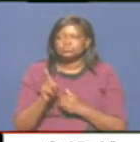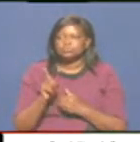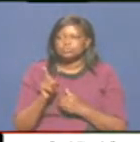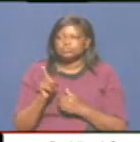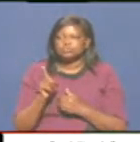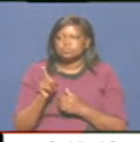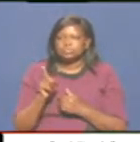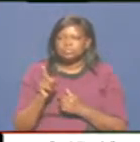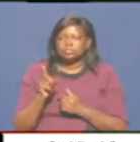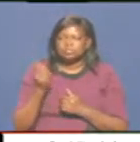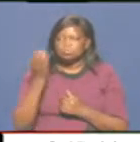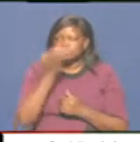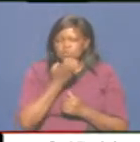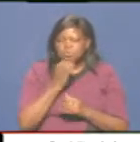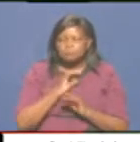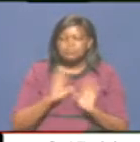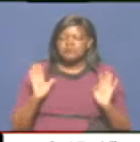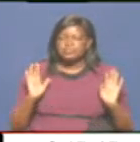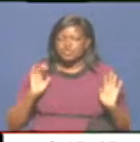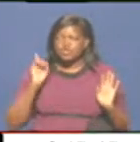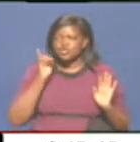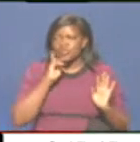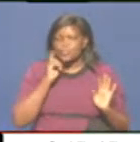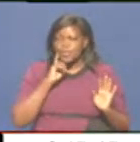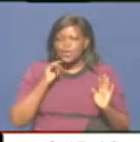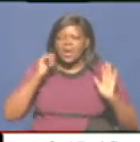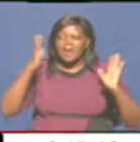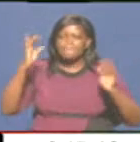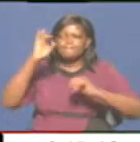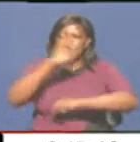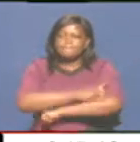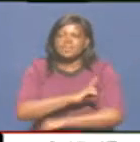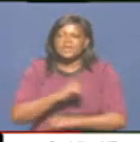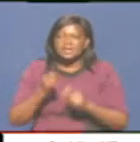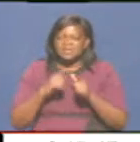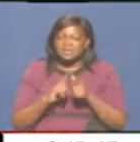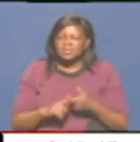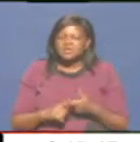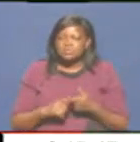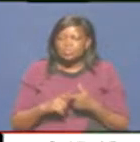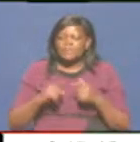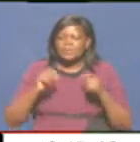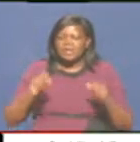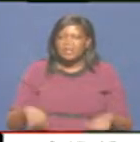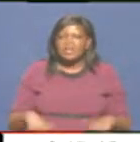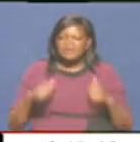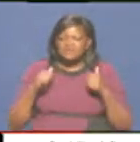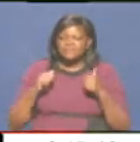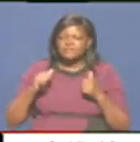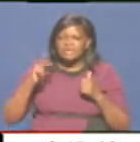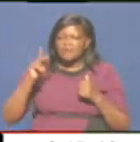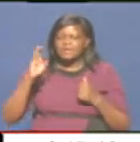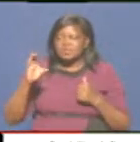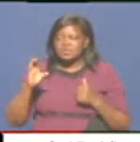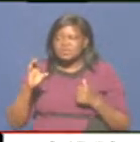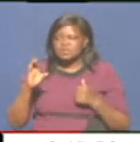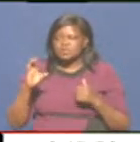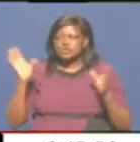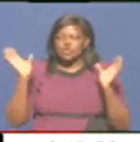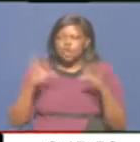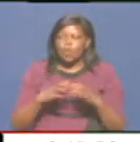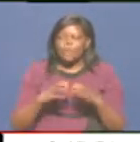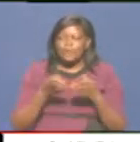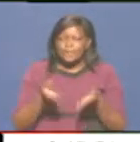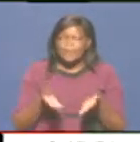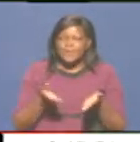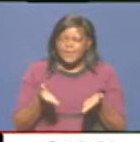the stadium. That's just it. Tomorrow will be a big day, and we'll be live. The entire Kenya Broadcasting Corporation crew is here